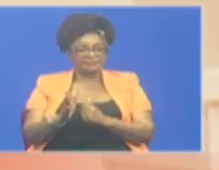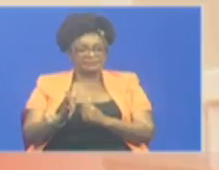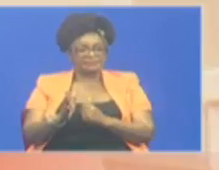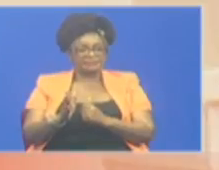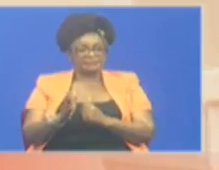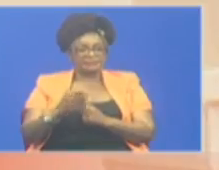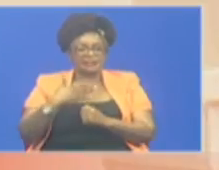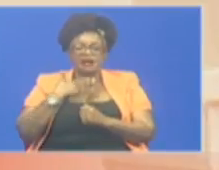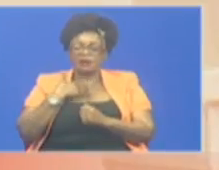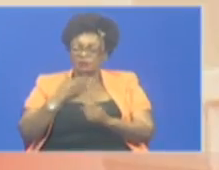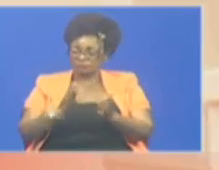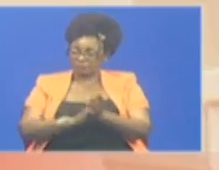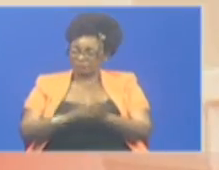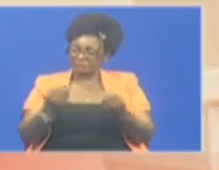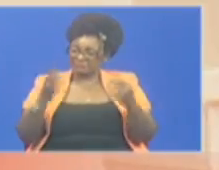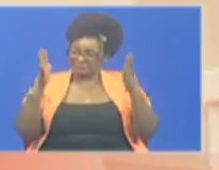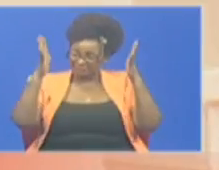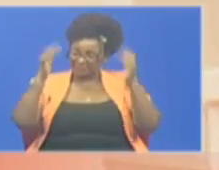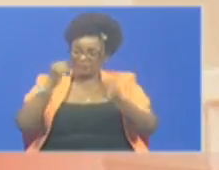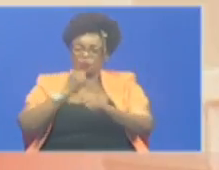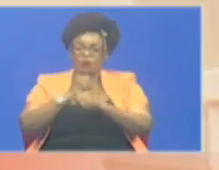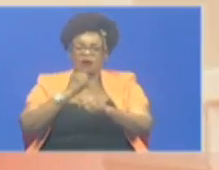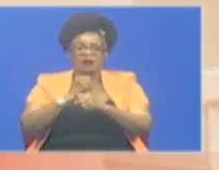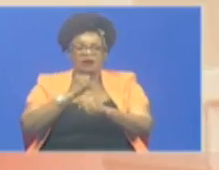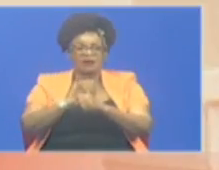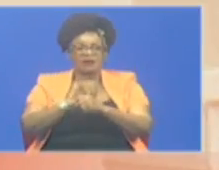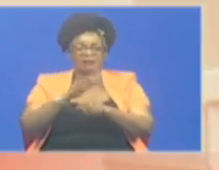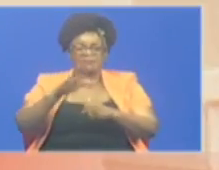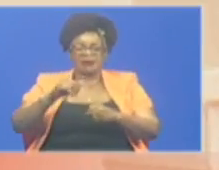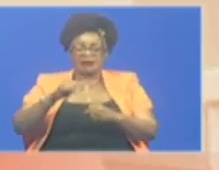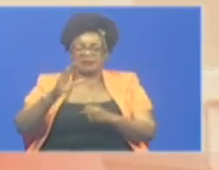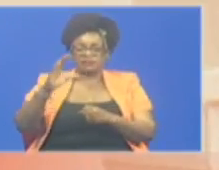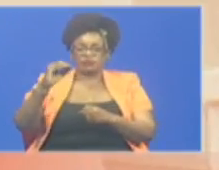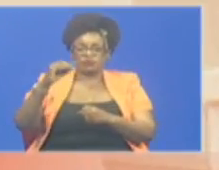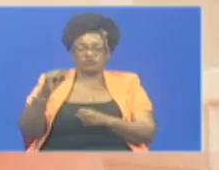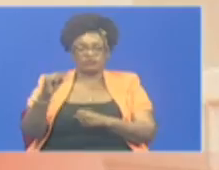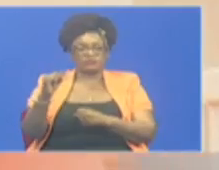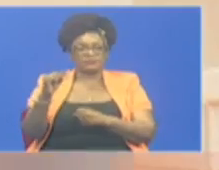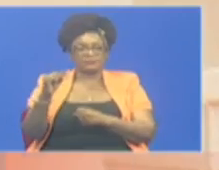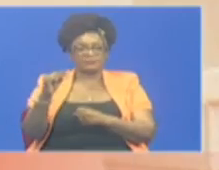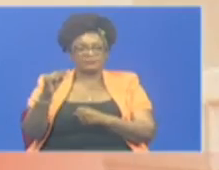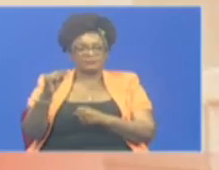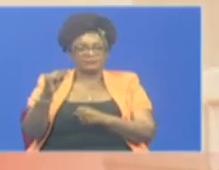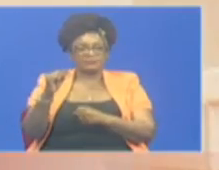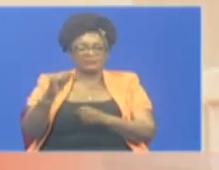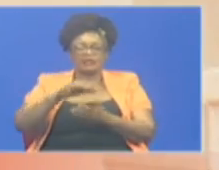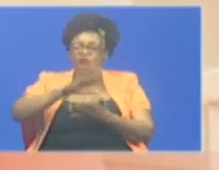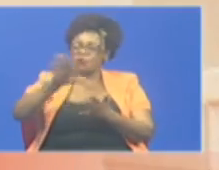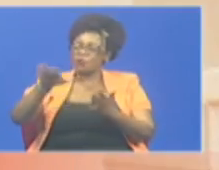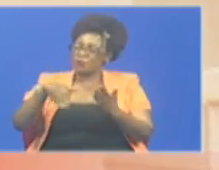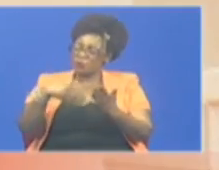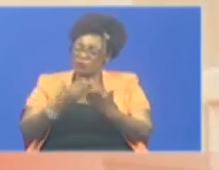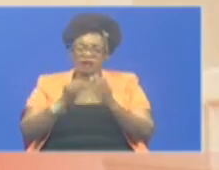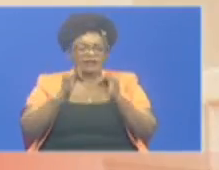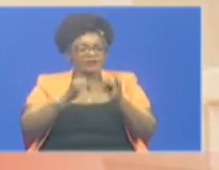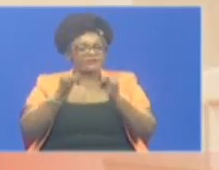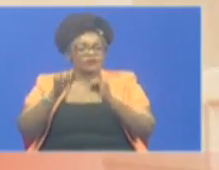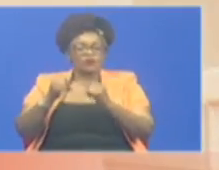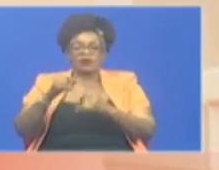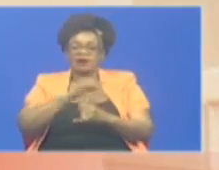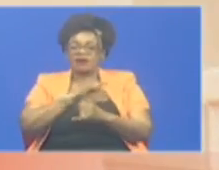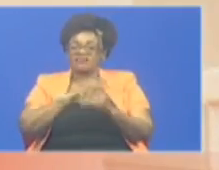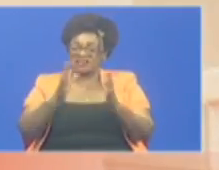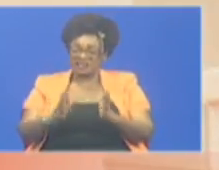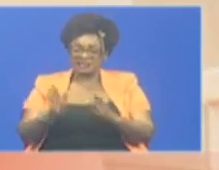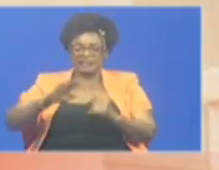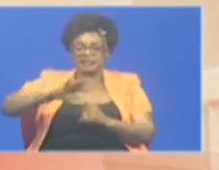to applaud the work currently being undertaken by the Council of Governors, and indeed all individual governors in counties,